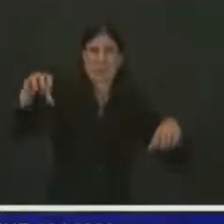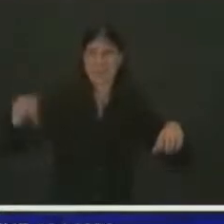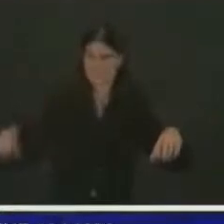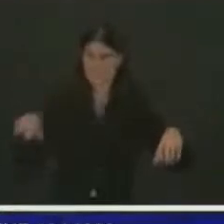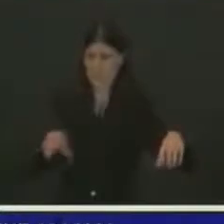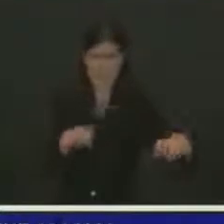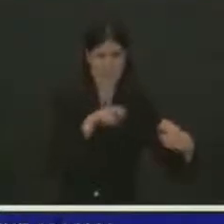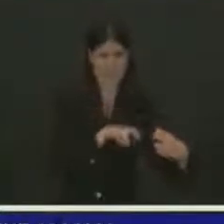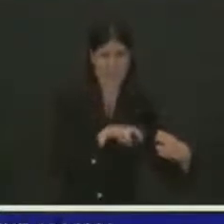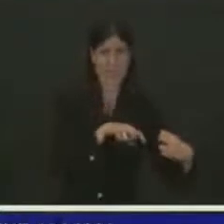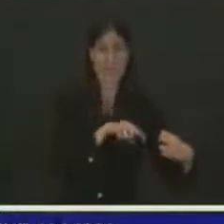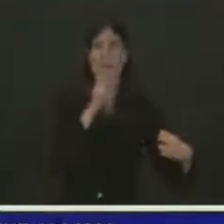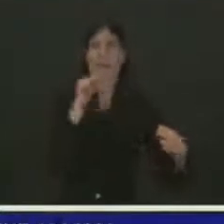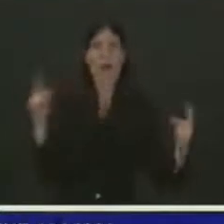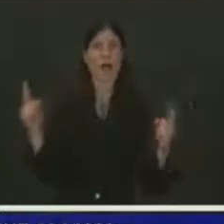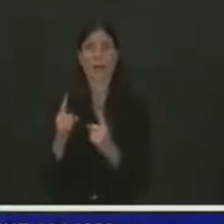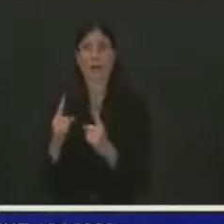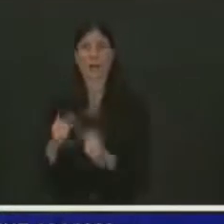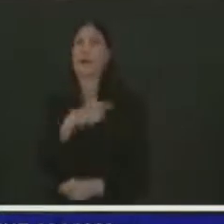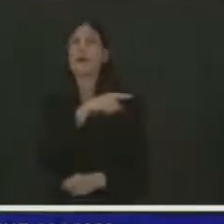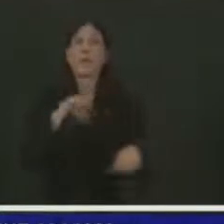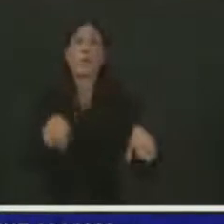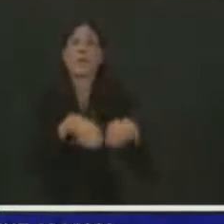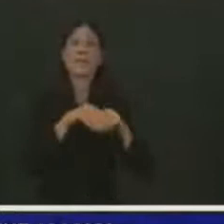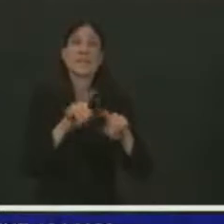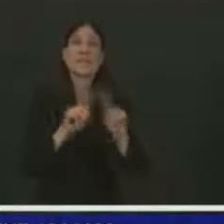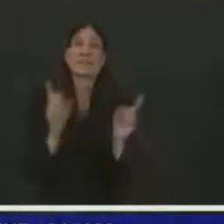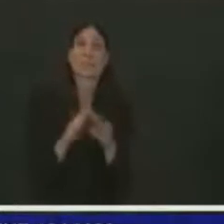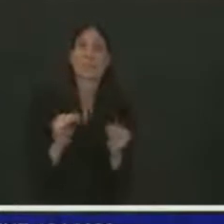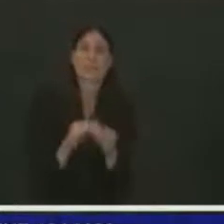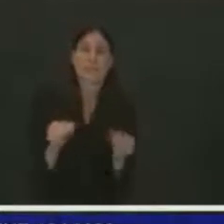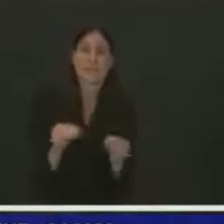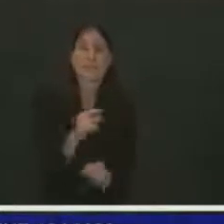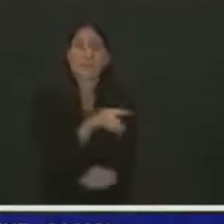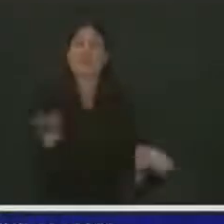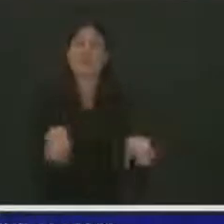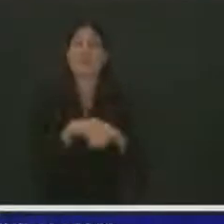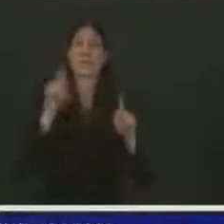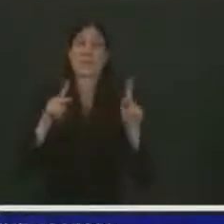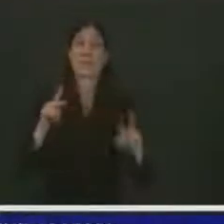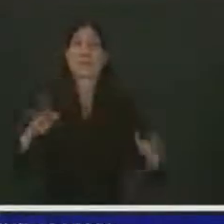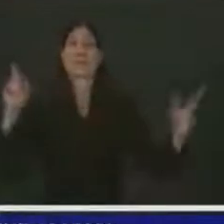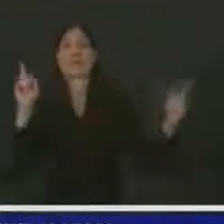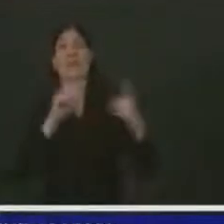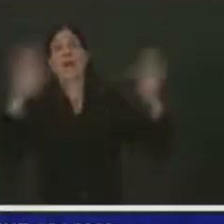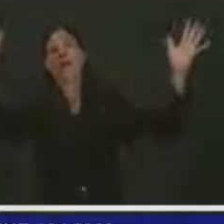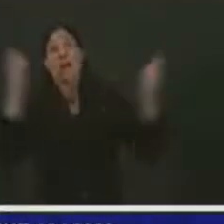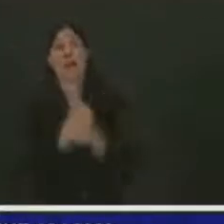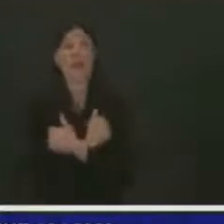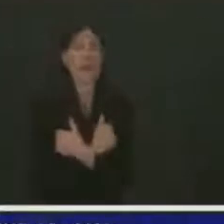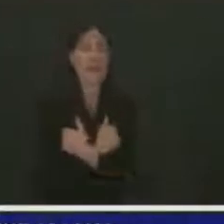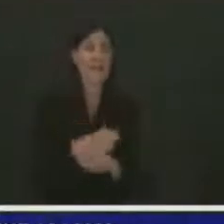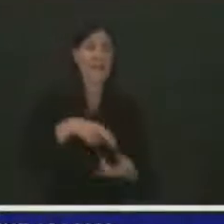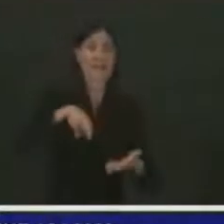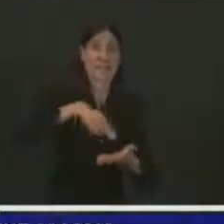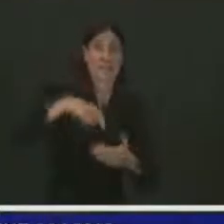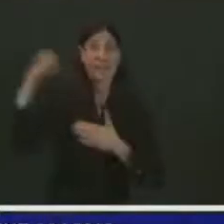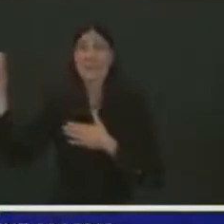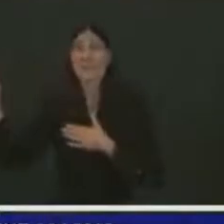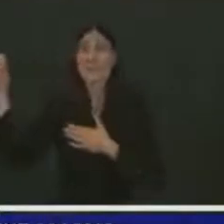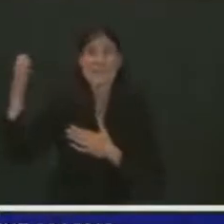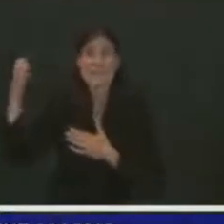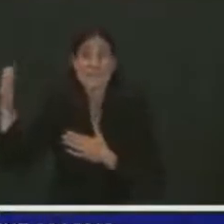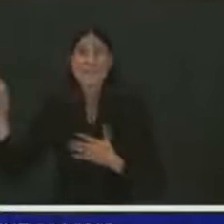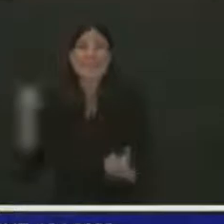wedding, who all know each other, they're all going to be close to each other. They're going to be congregating. They're going to want to dance. There's going to want to be